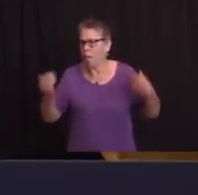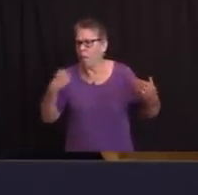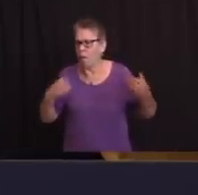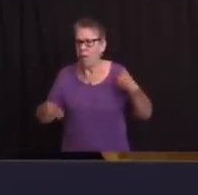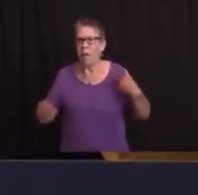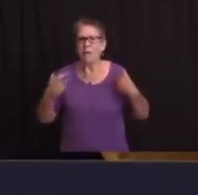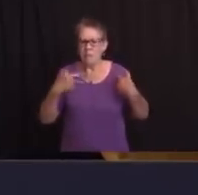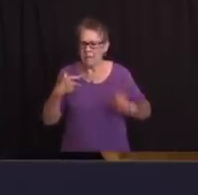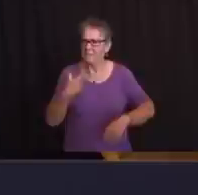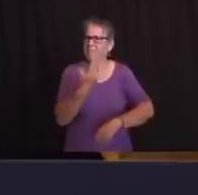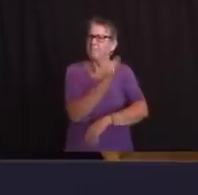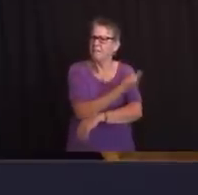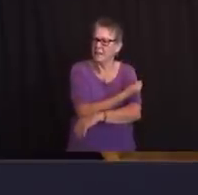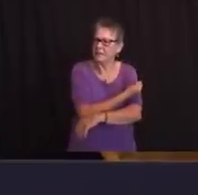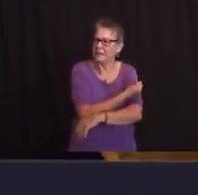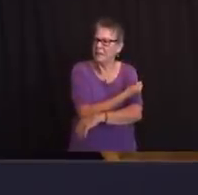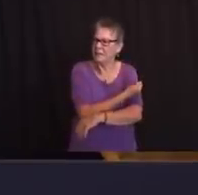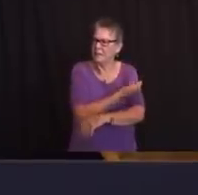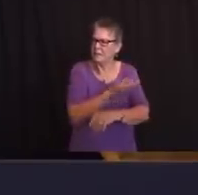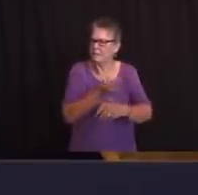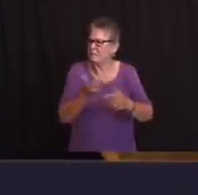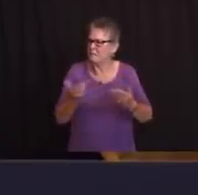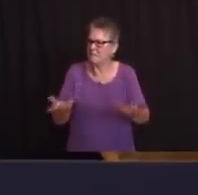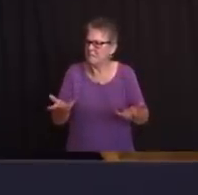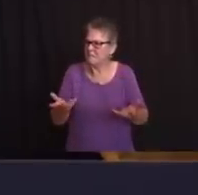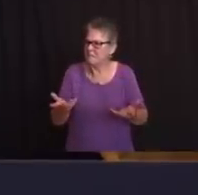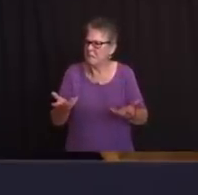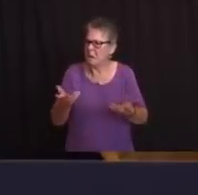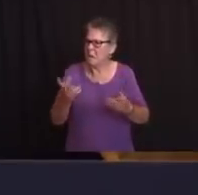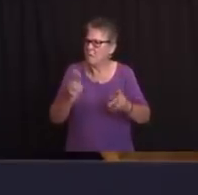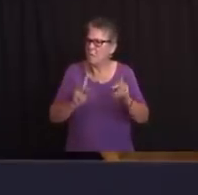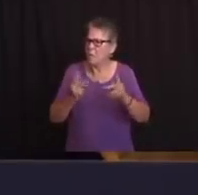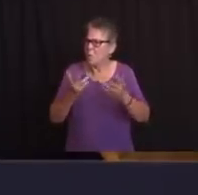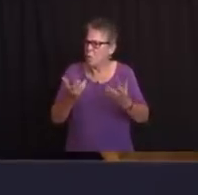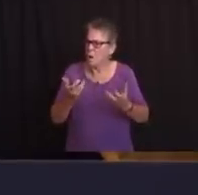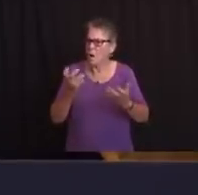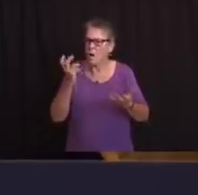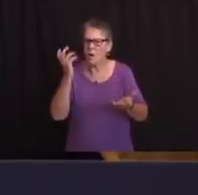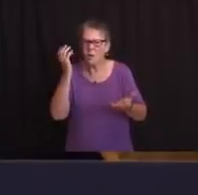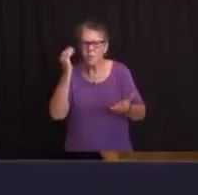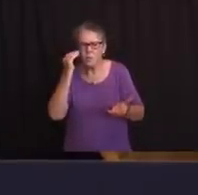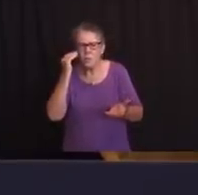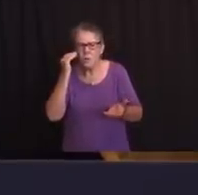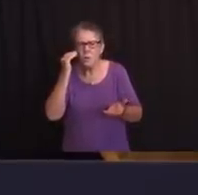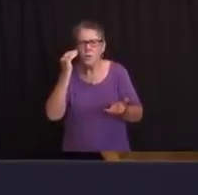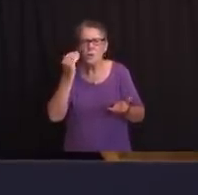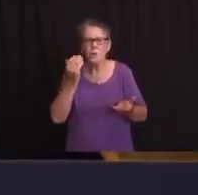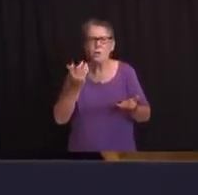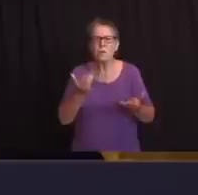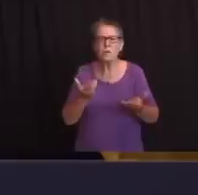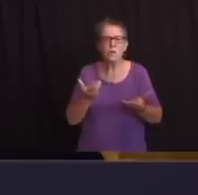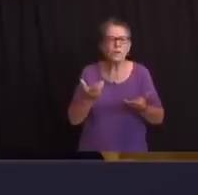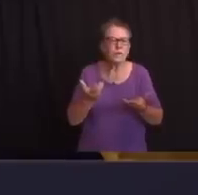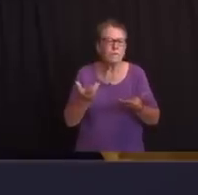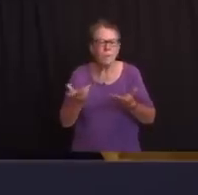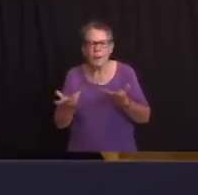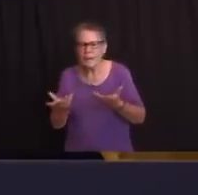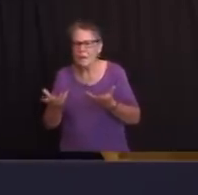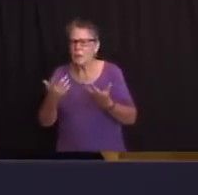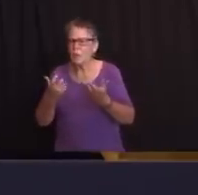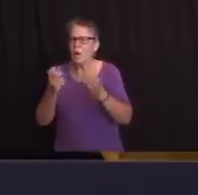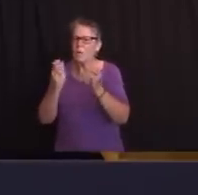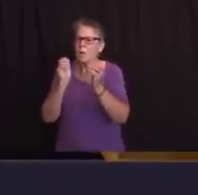to do. Please just give me a real-time sense of what that looks like and how protected I am. So completely